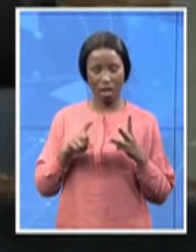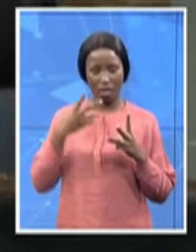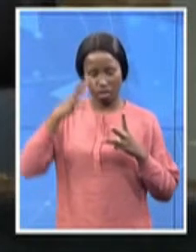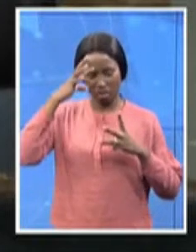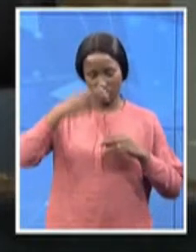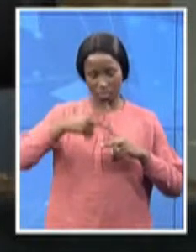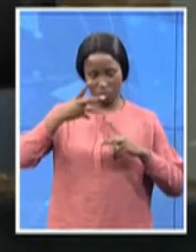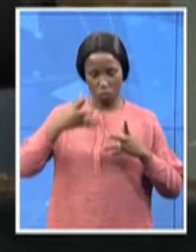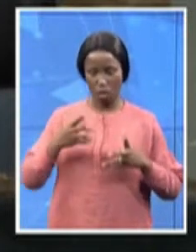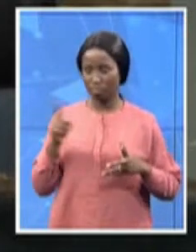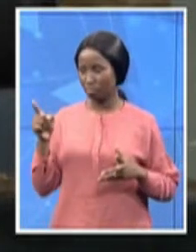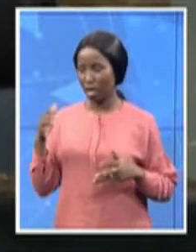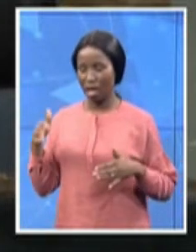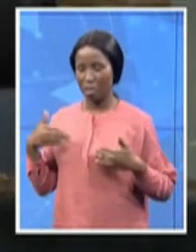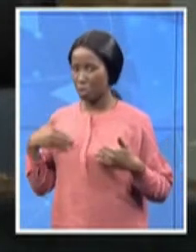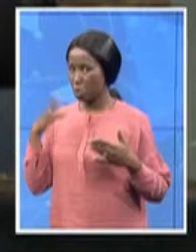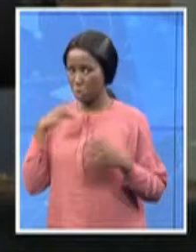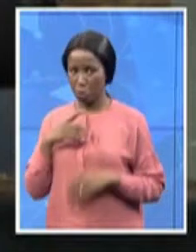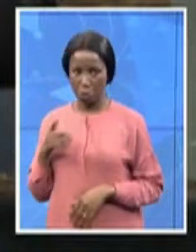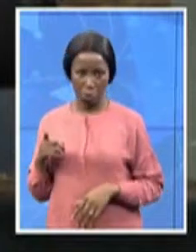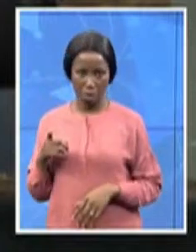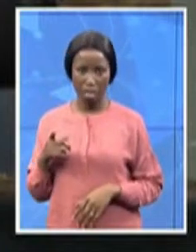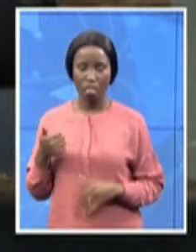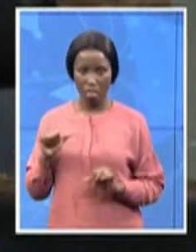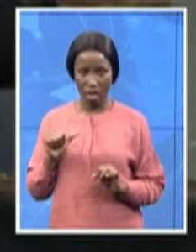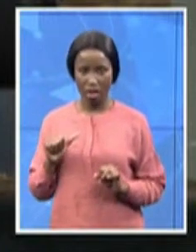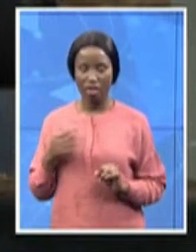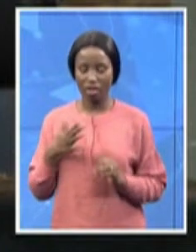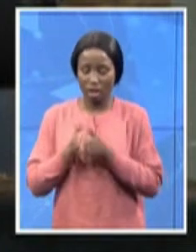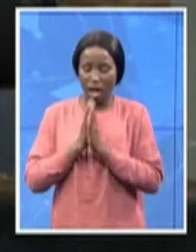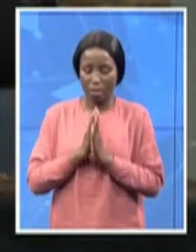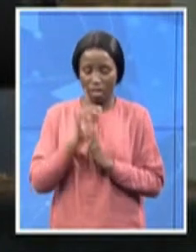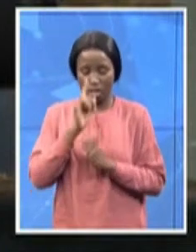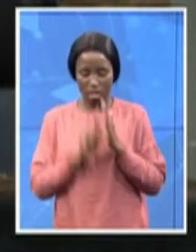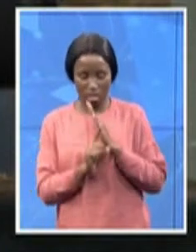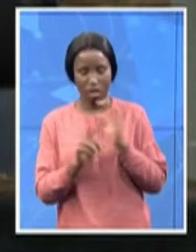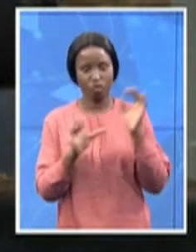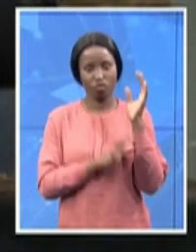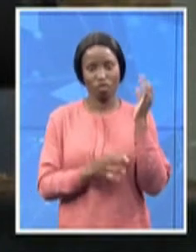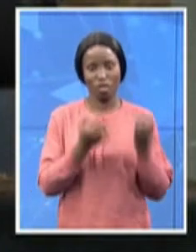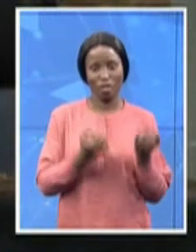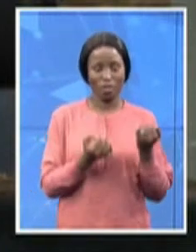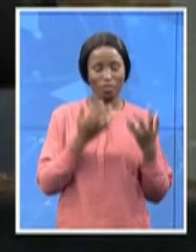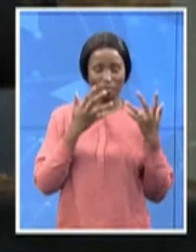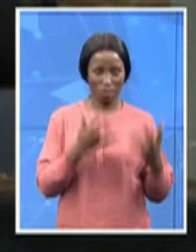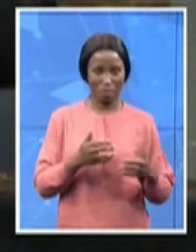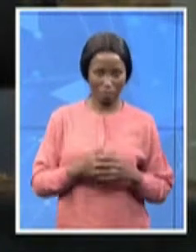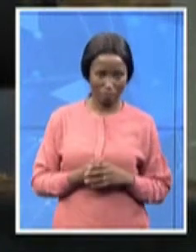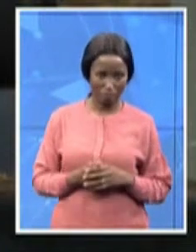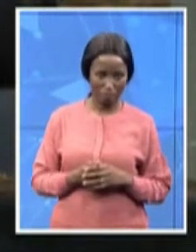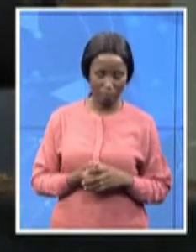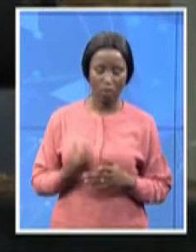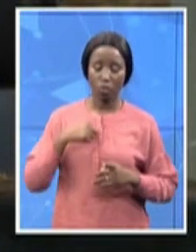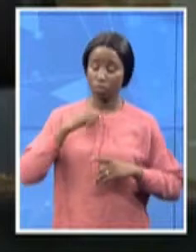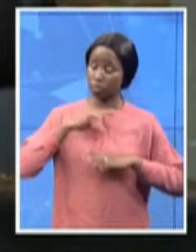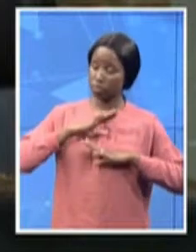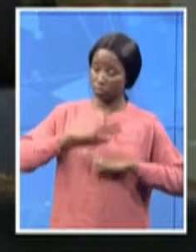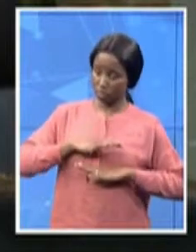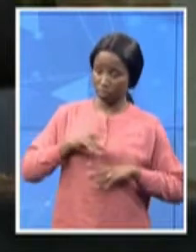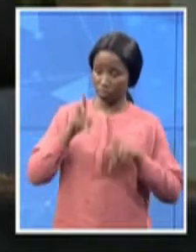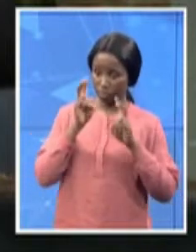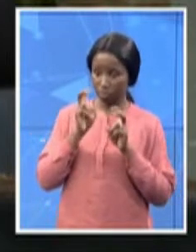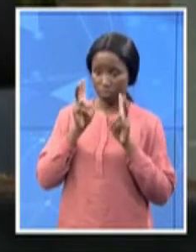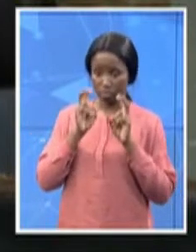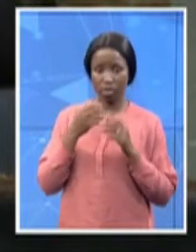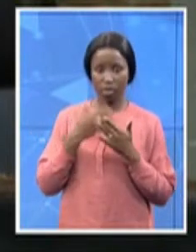court. We were satisfied that these parties met the requirements of a direct appeal. The issues